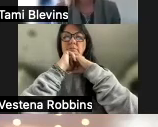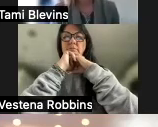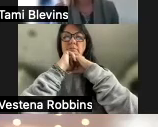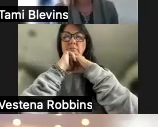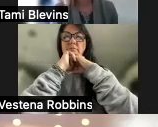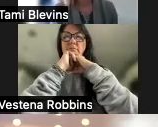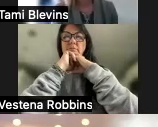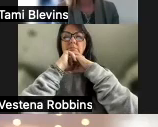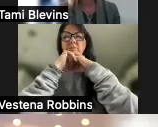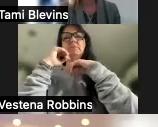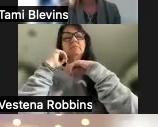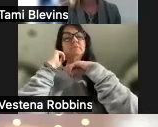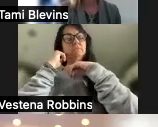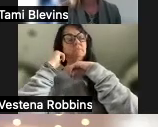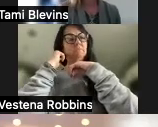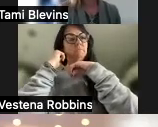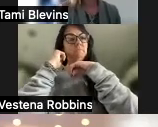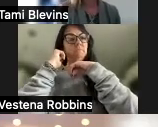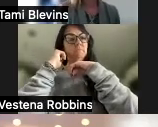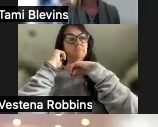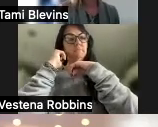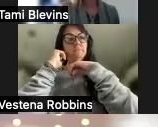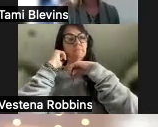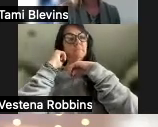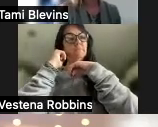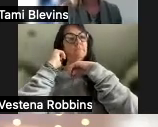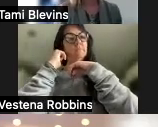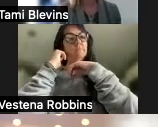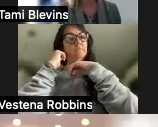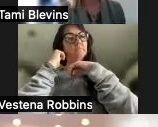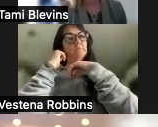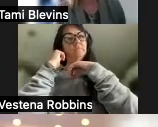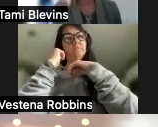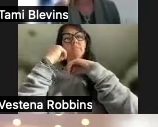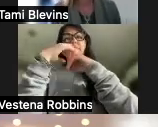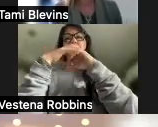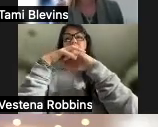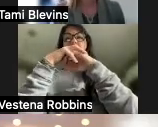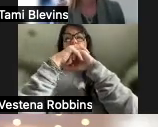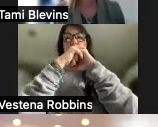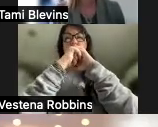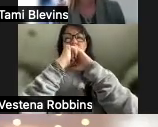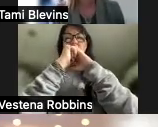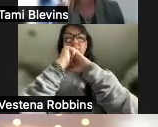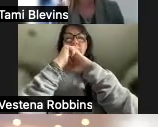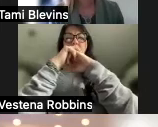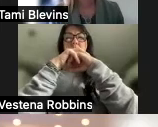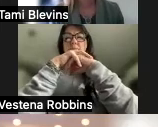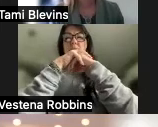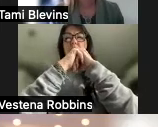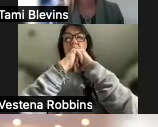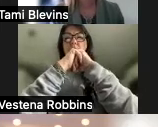comprehensive school-based behavioral health services and supports. We are fortunate that our Lieutenant Governor is a former educator who